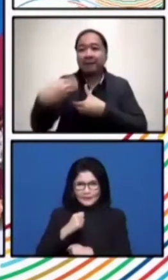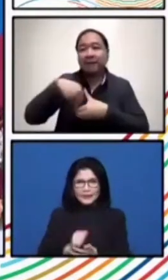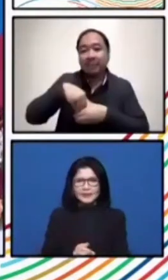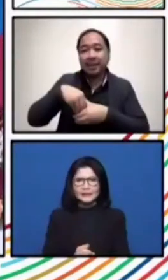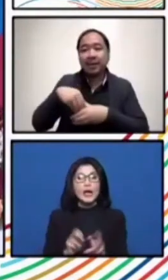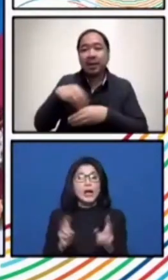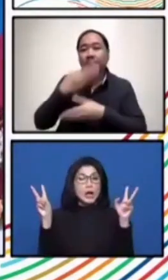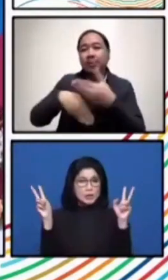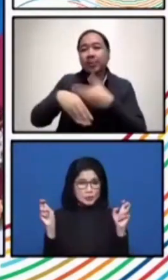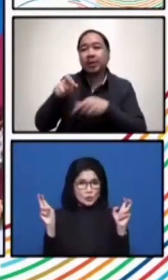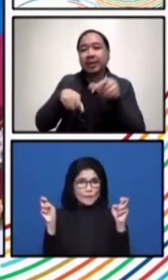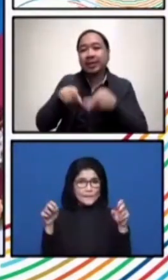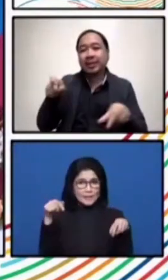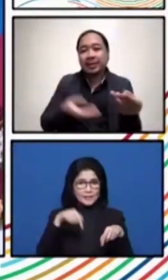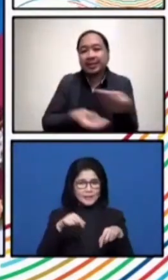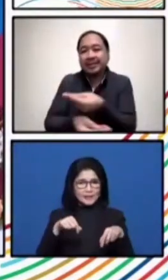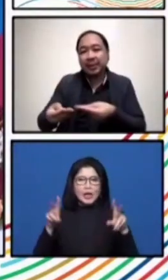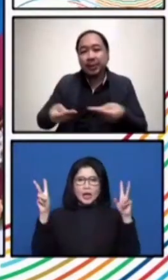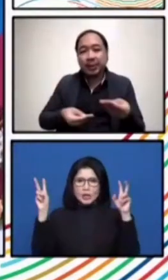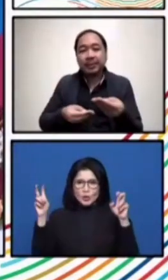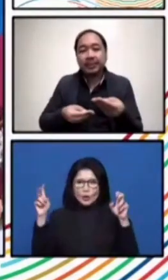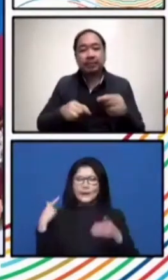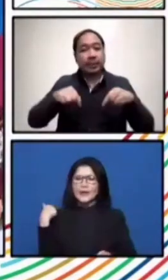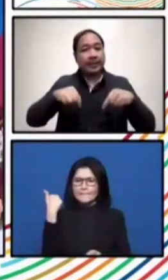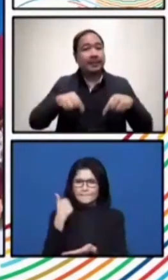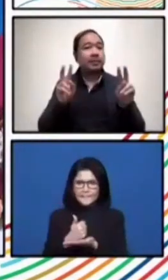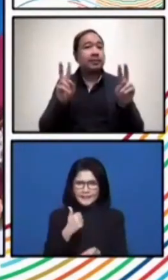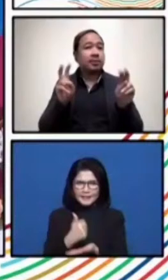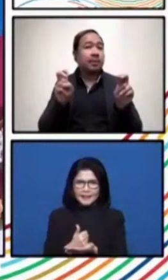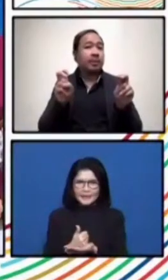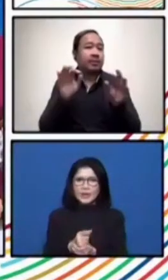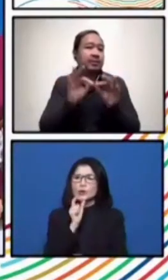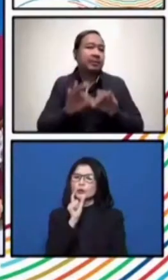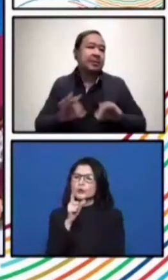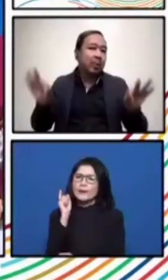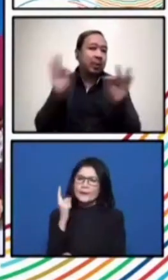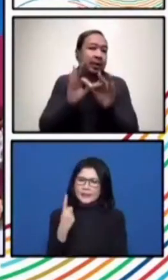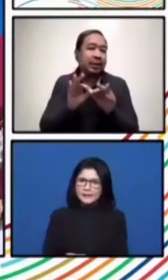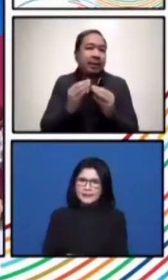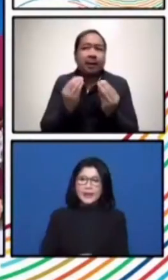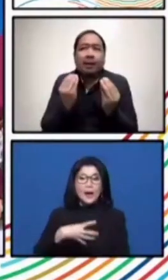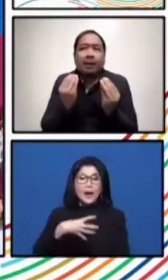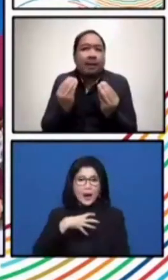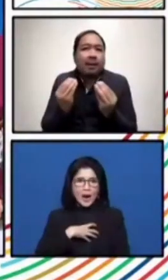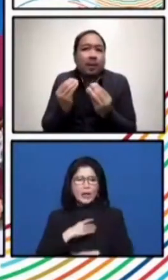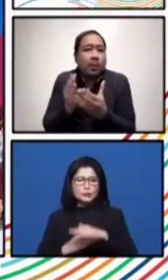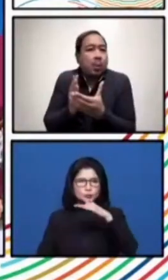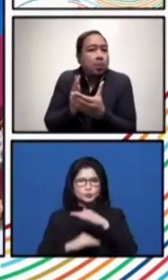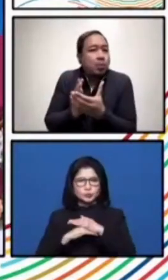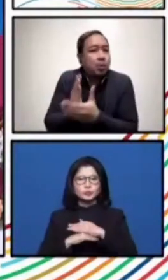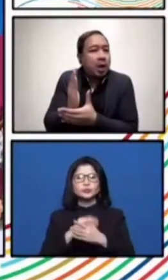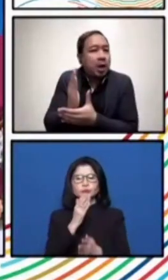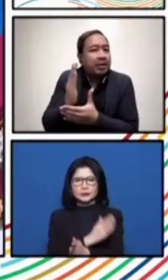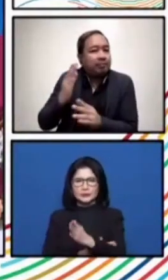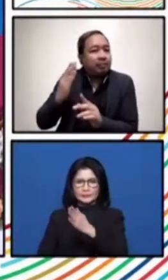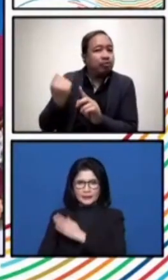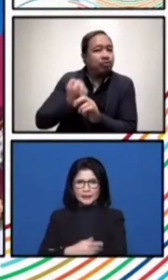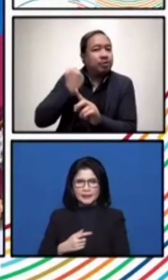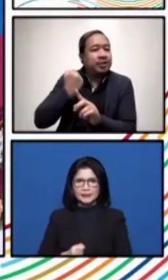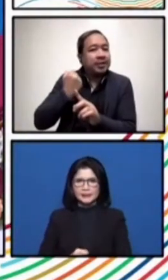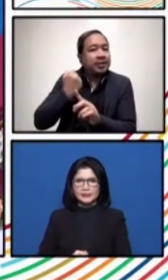one of the importance to make the right real for person with disability in Asia and